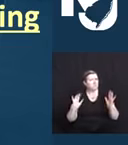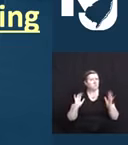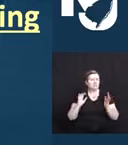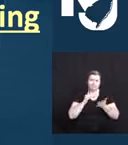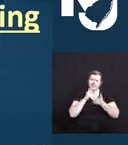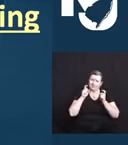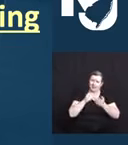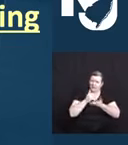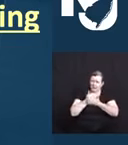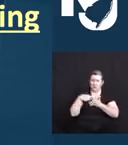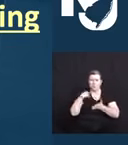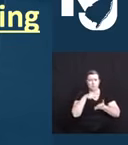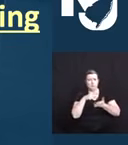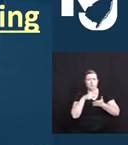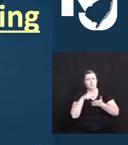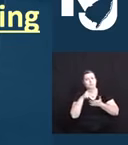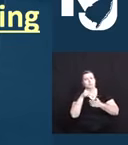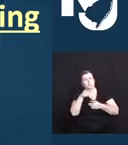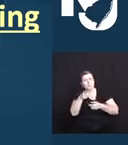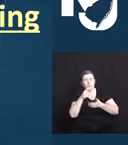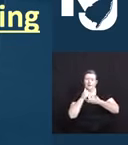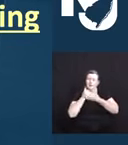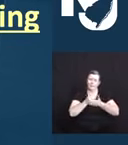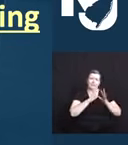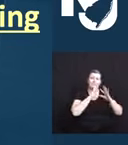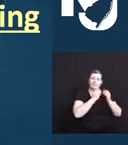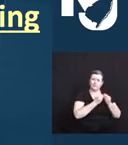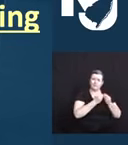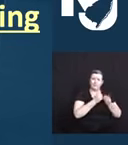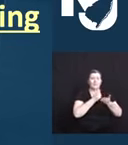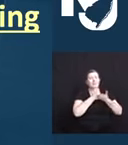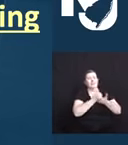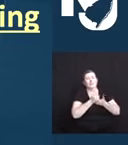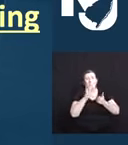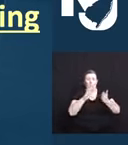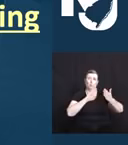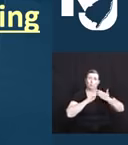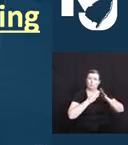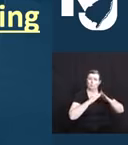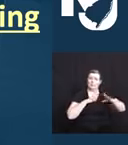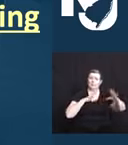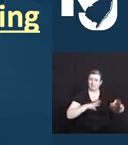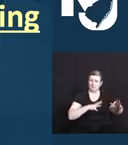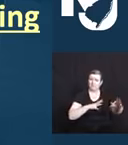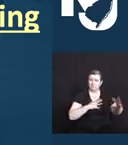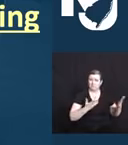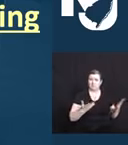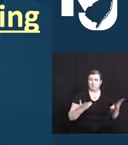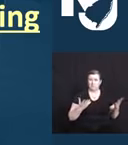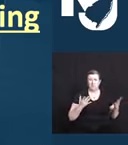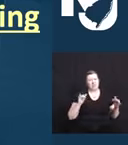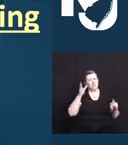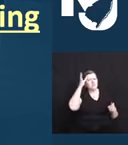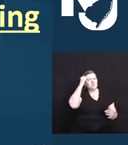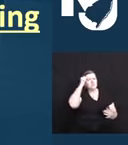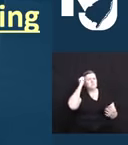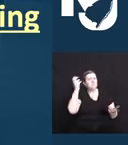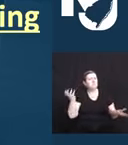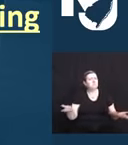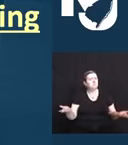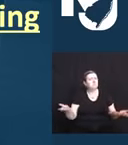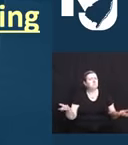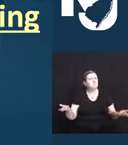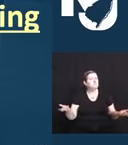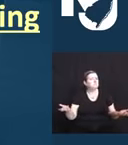your community, do it for your family. Remember, common sense for the common good. It's bigger than any of us. Go